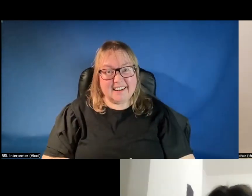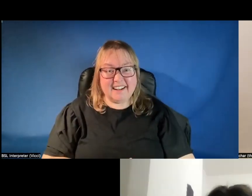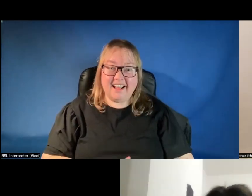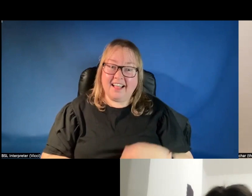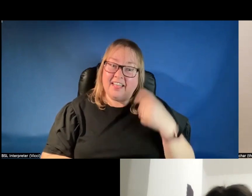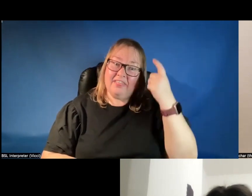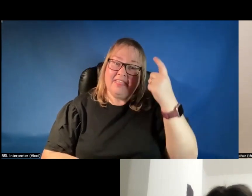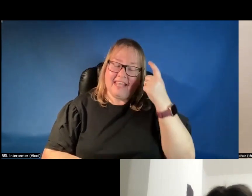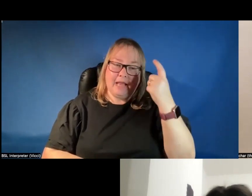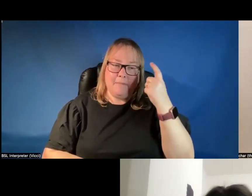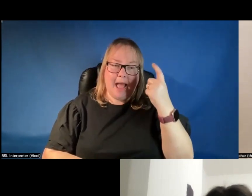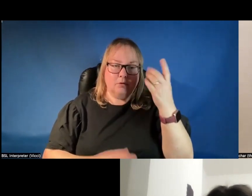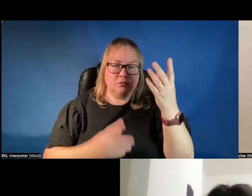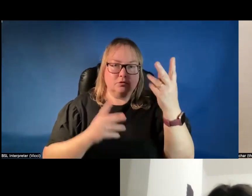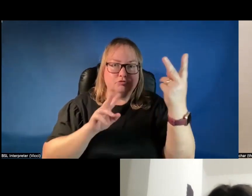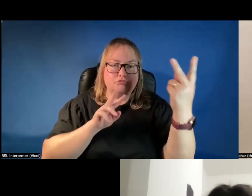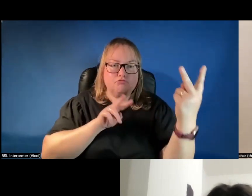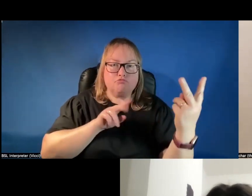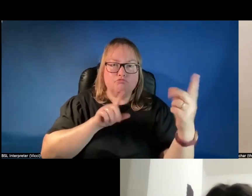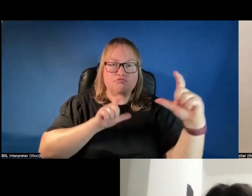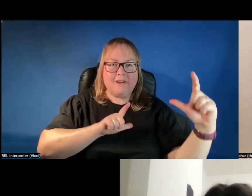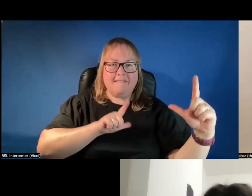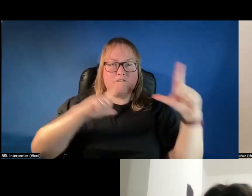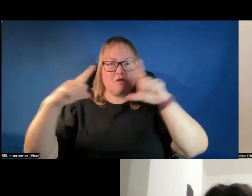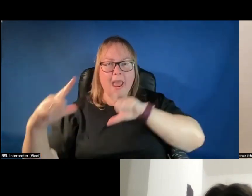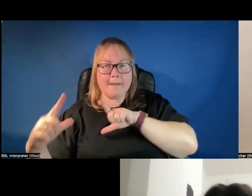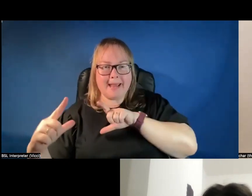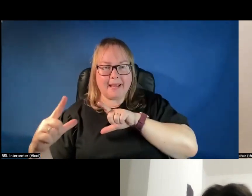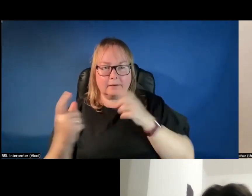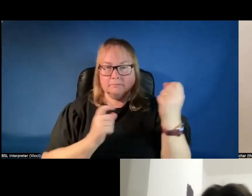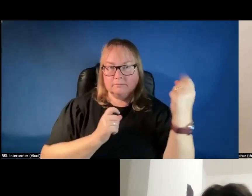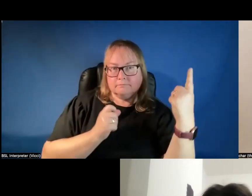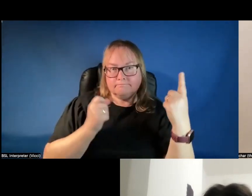the center within these conversations about